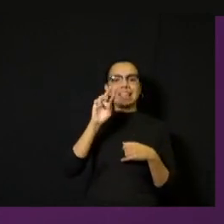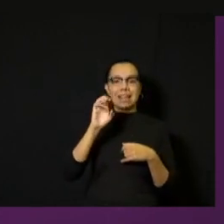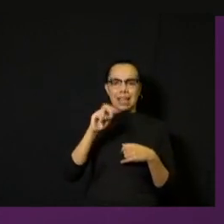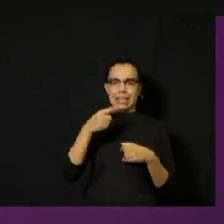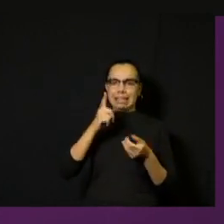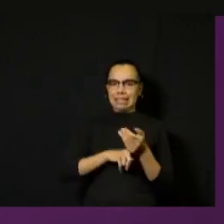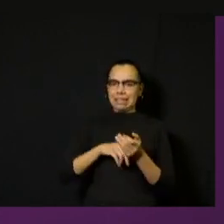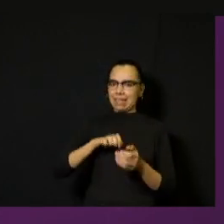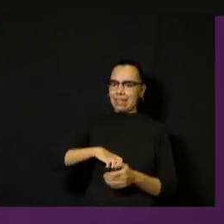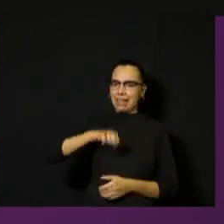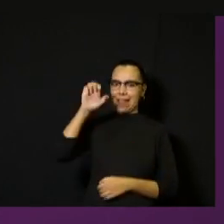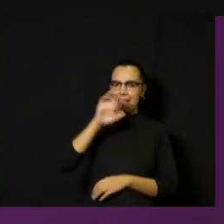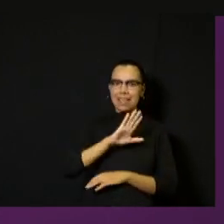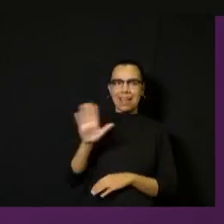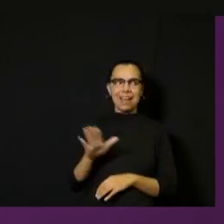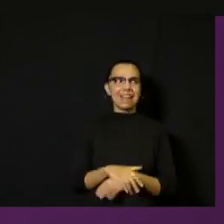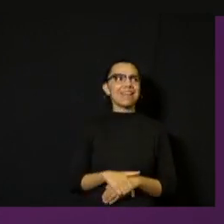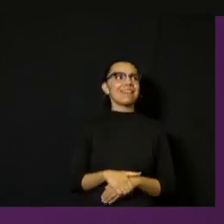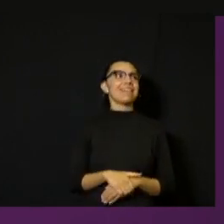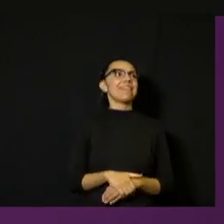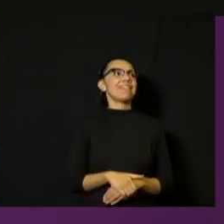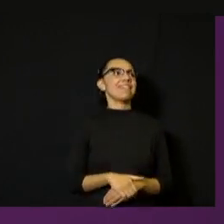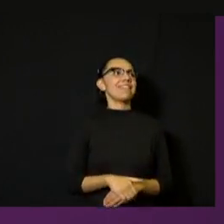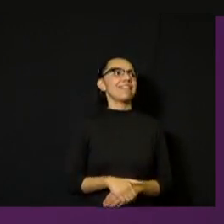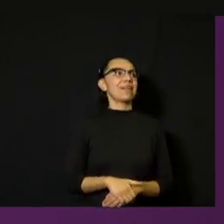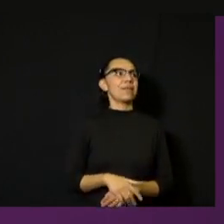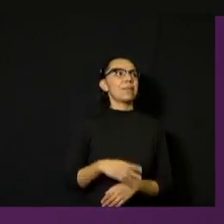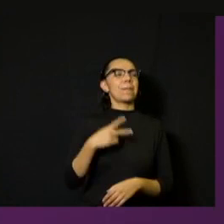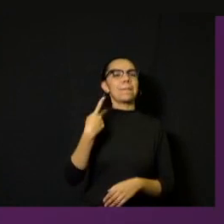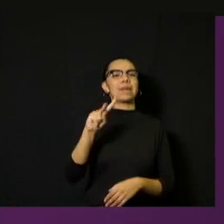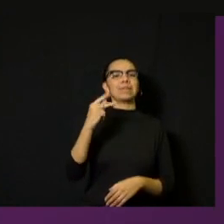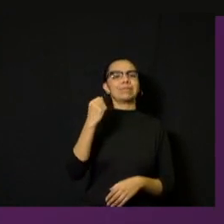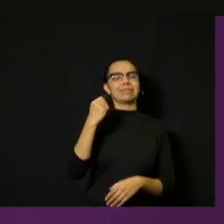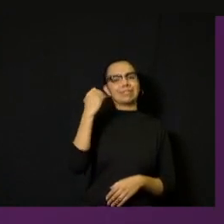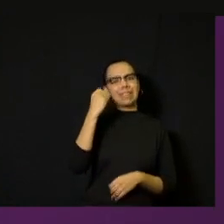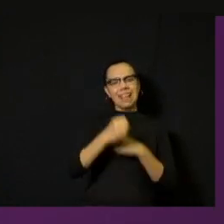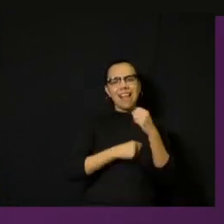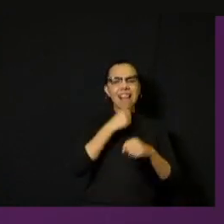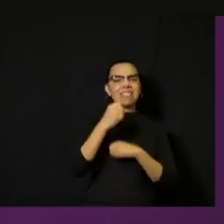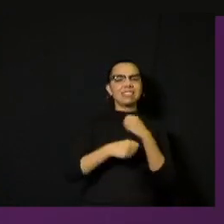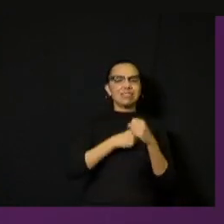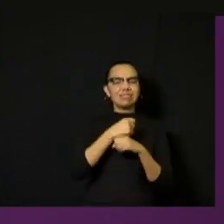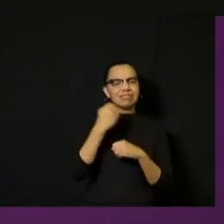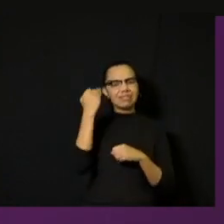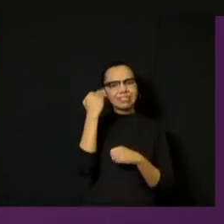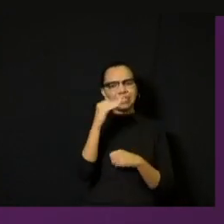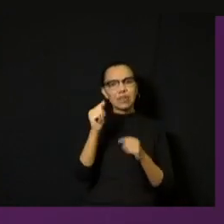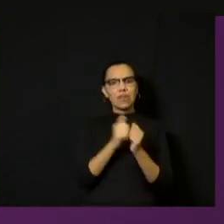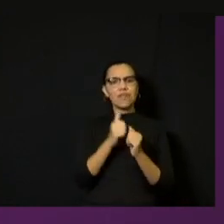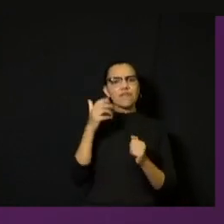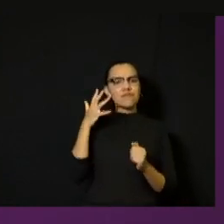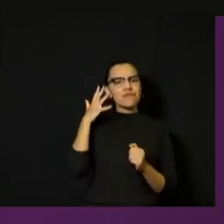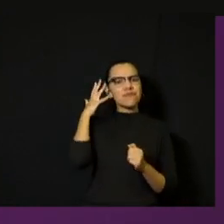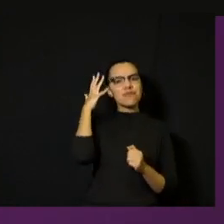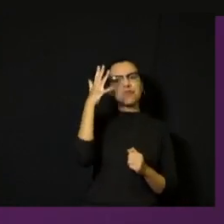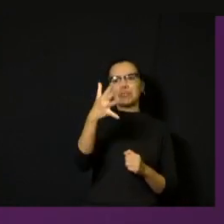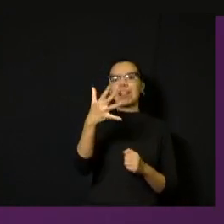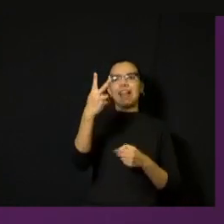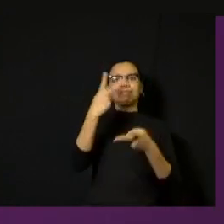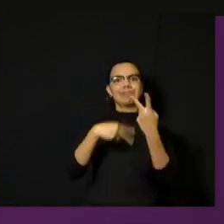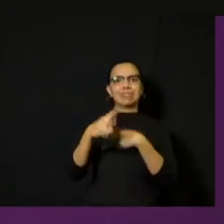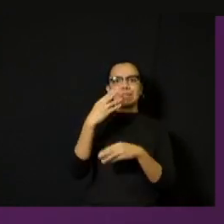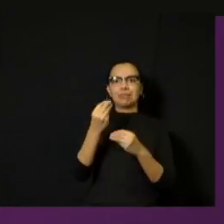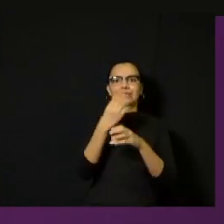as Adrian, but he's older, he grew old. But after some years, with an